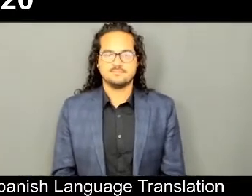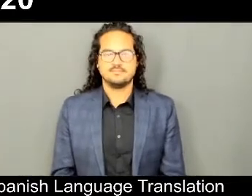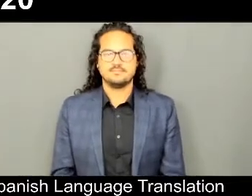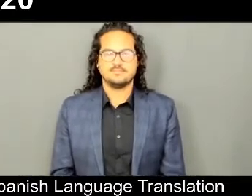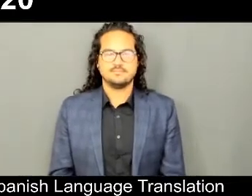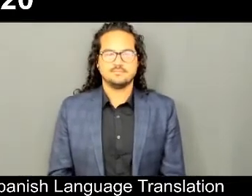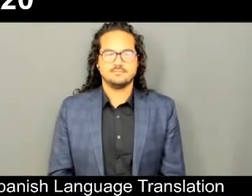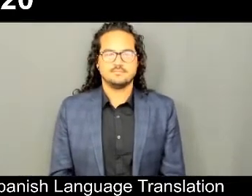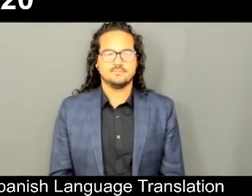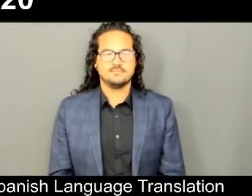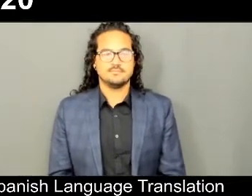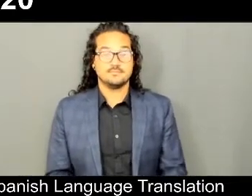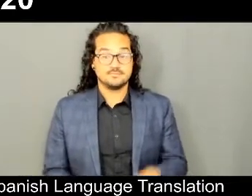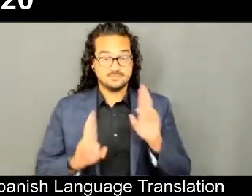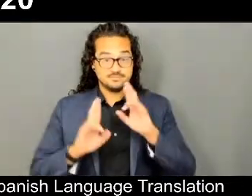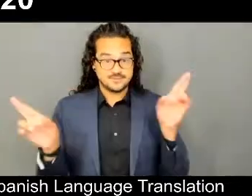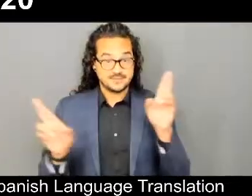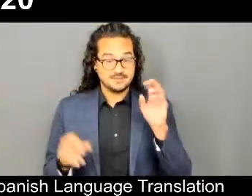Yep.